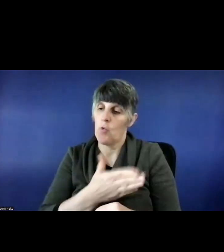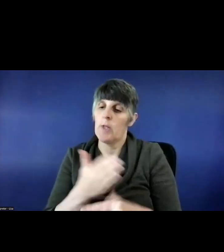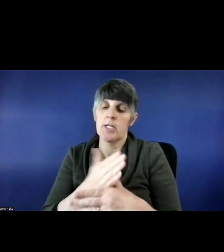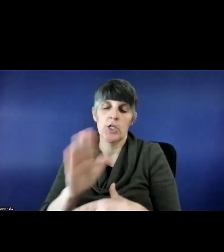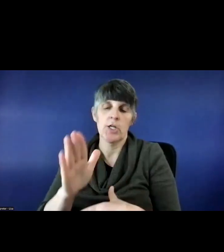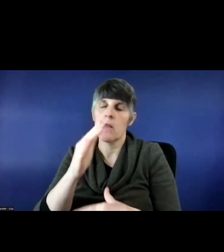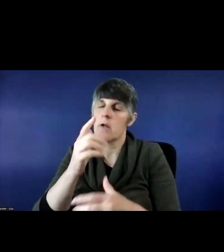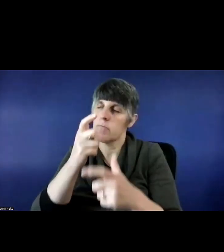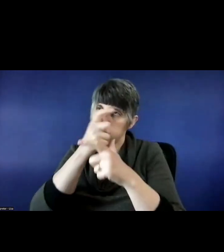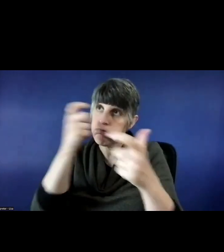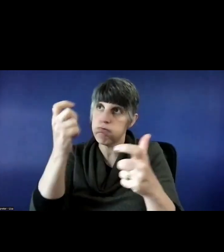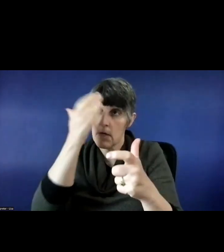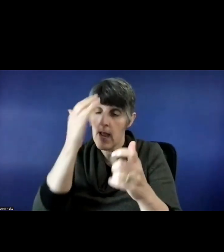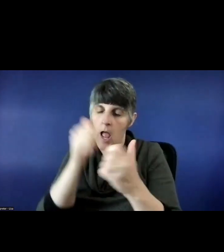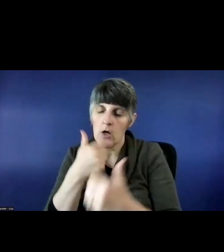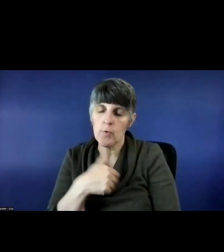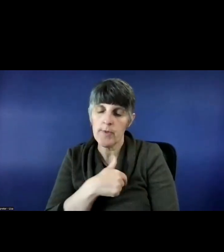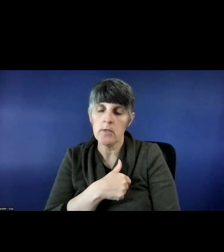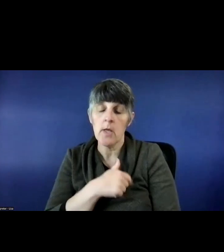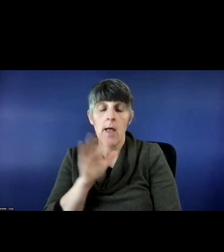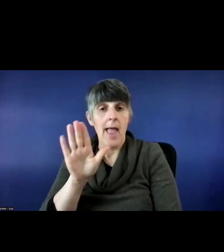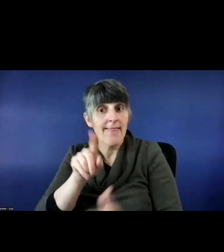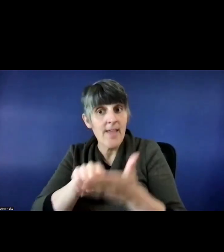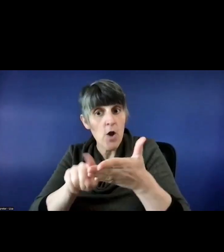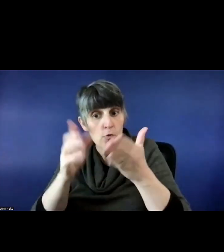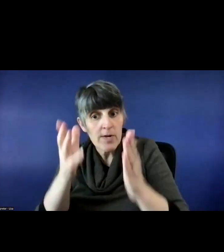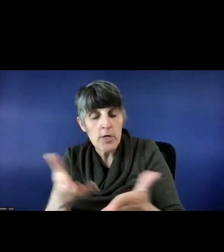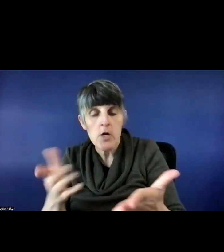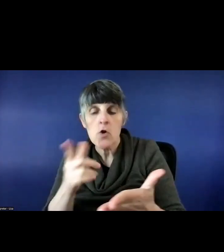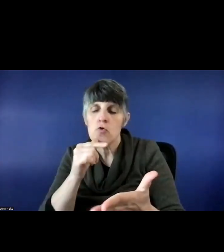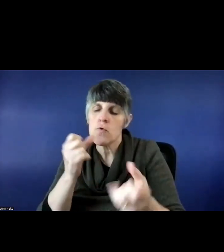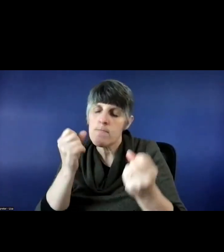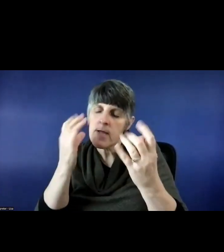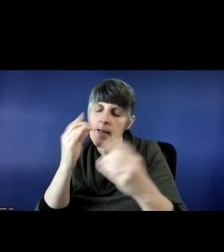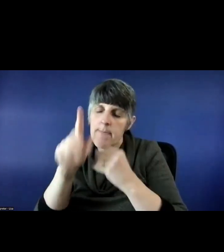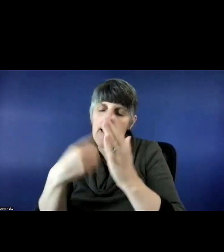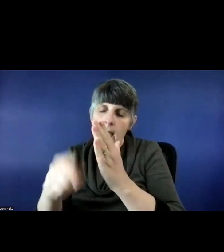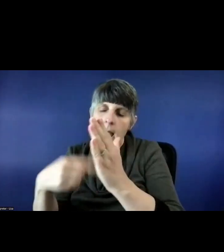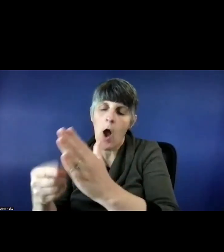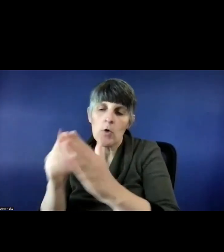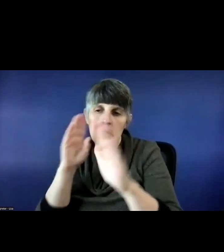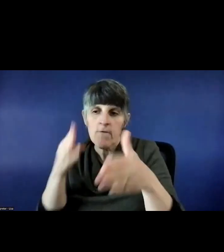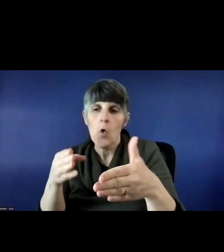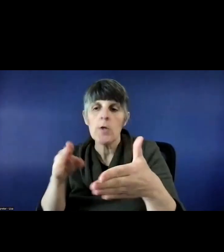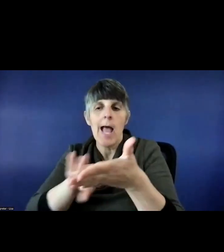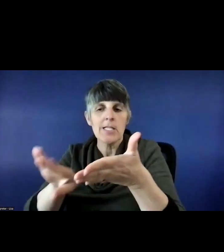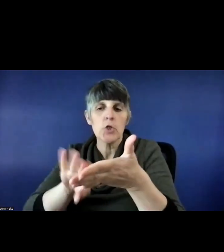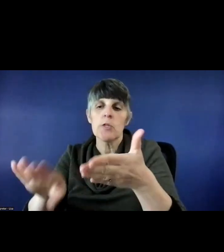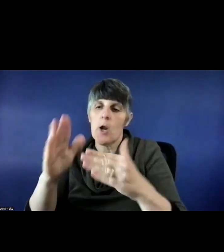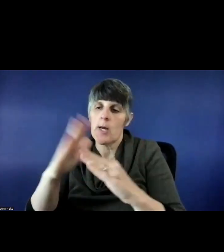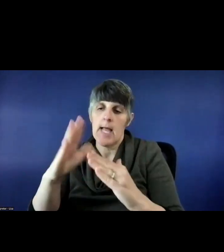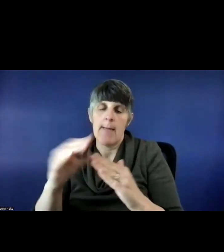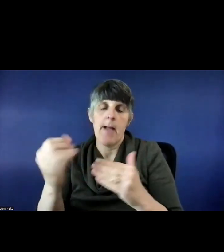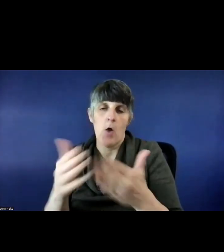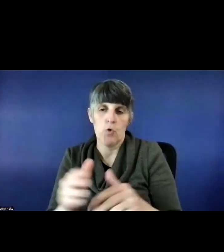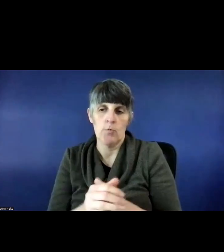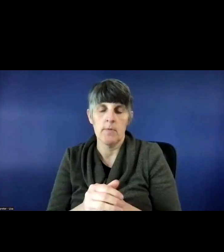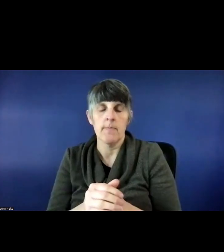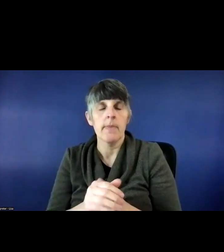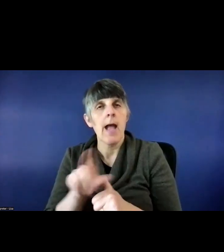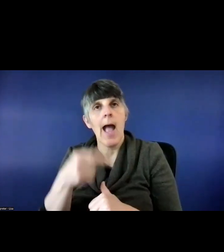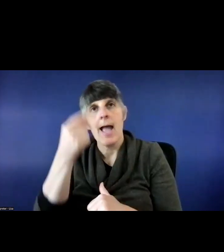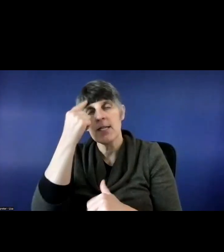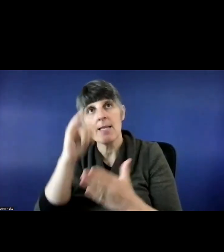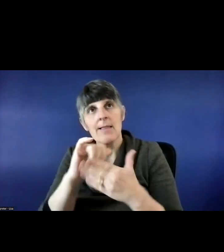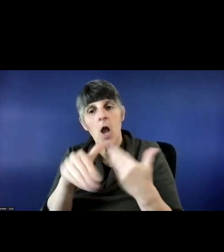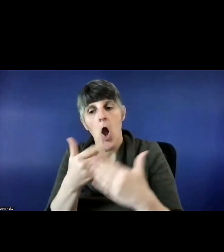vast knowledge with us. And there are researchers here who have spent countless hours on the issue of exclusionary timeout rooms. I just think that all